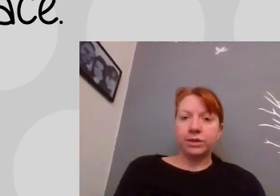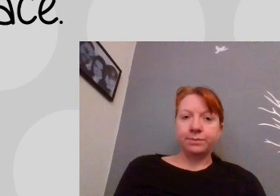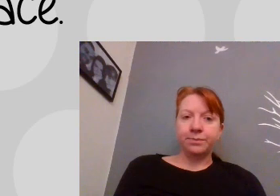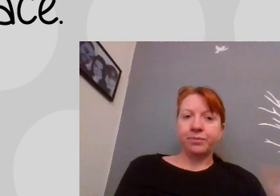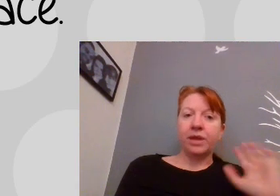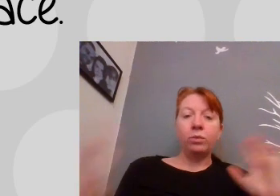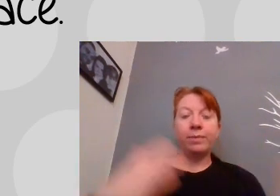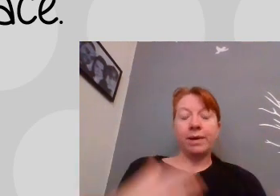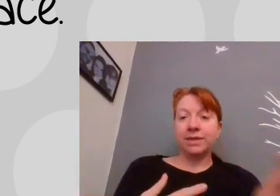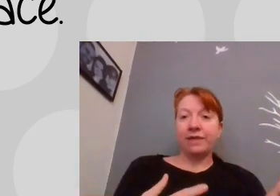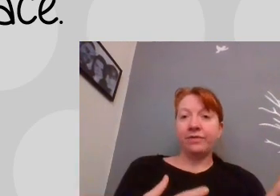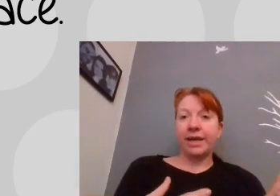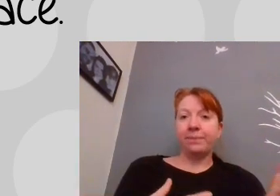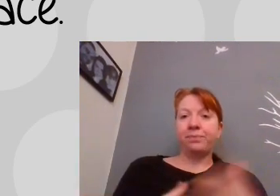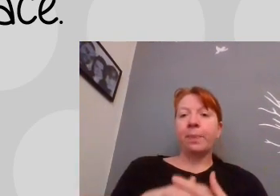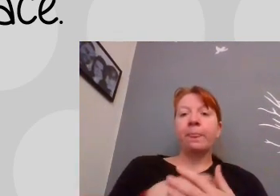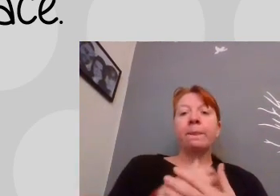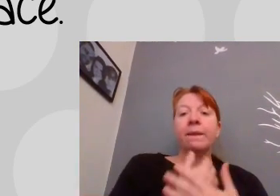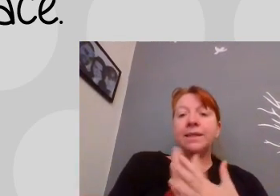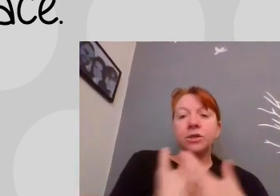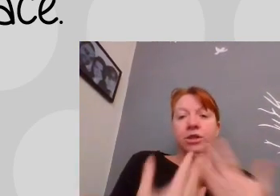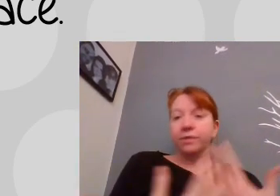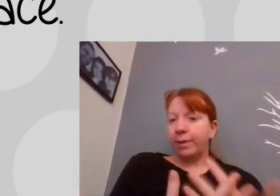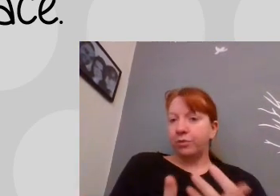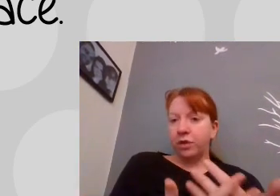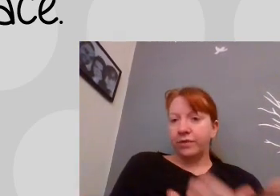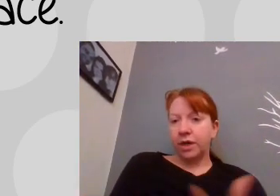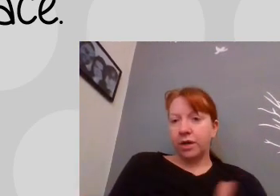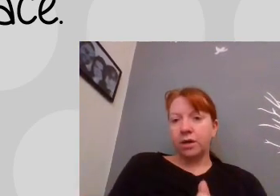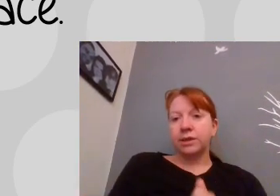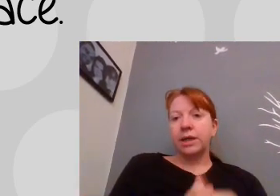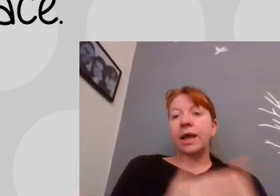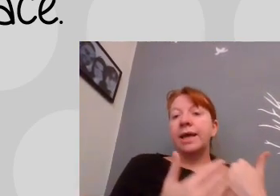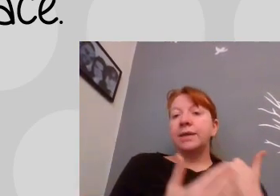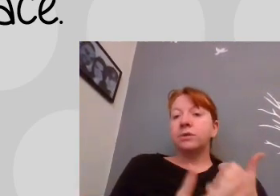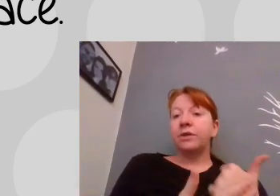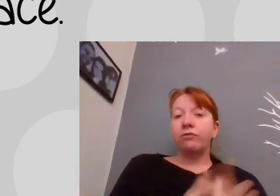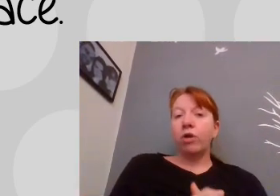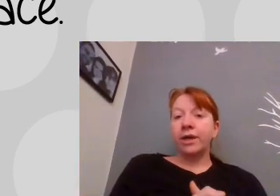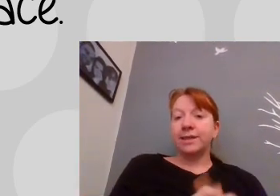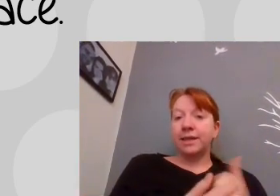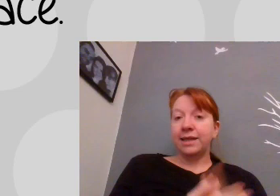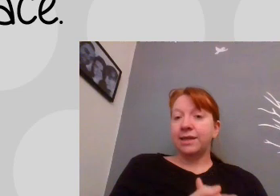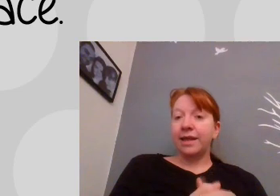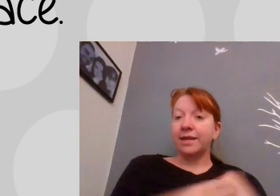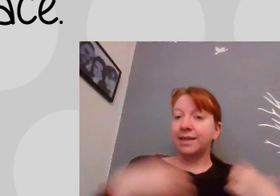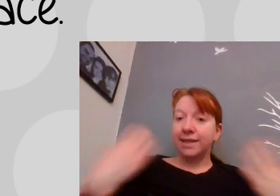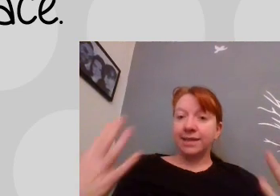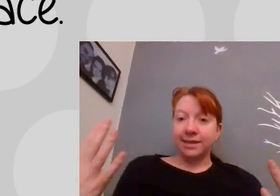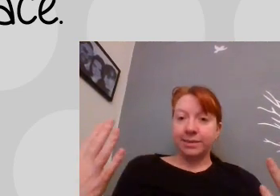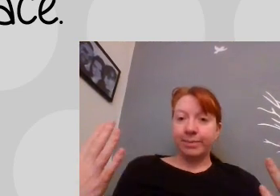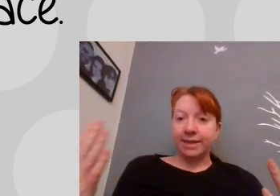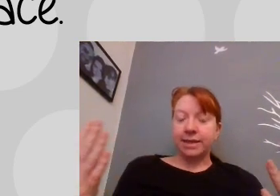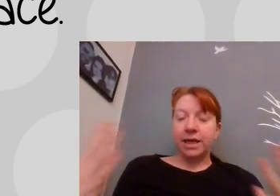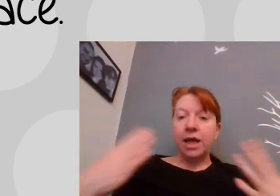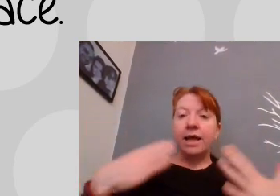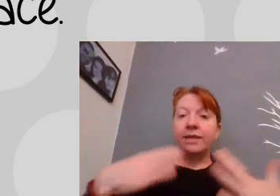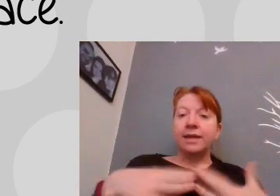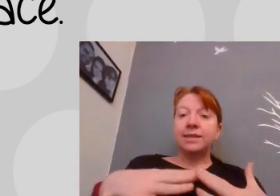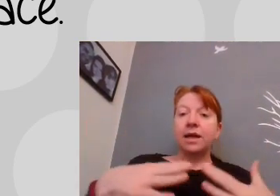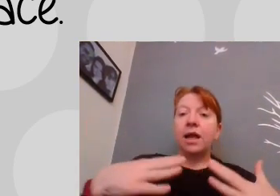anybody was, and they wouldn't be able to navigate. It's not just for people driving in cars, it's also for rockets and things like that get sent into